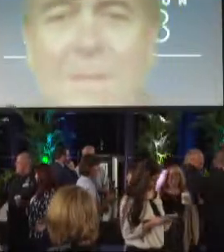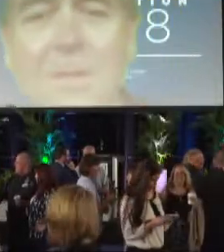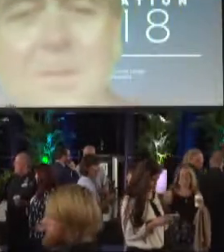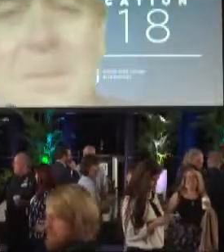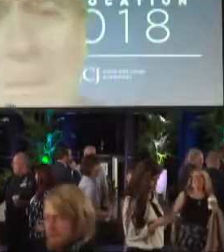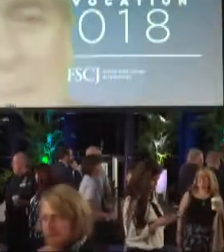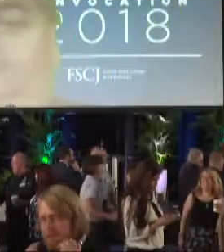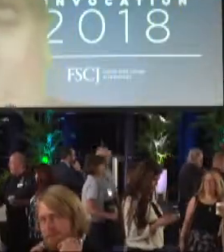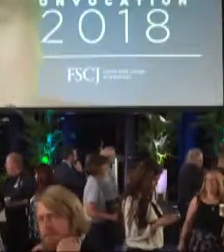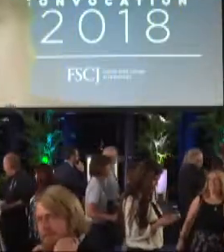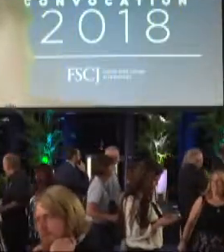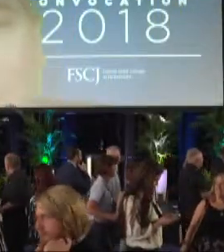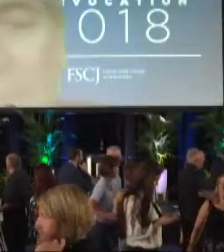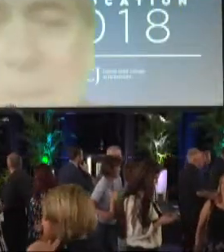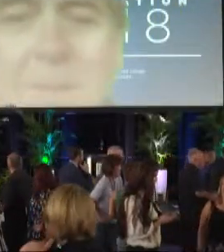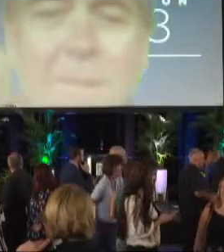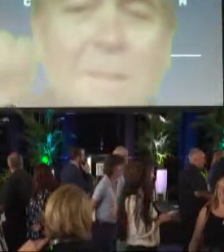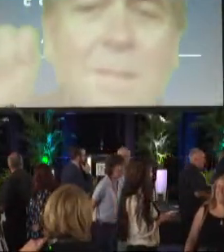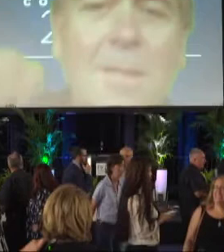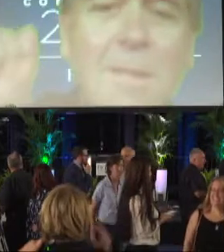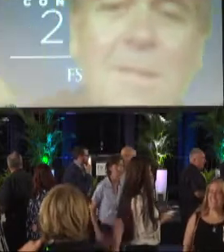Hello?